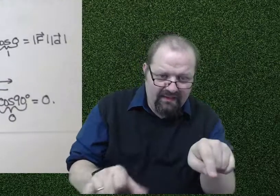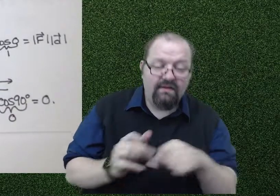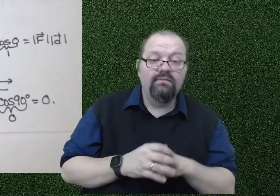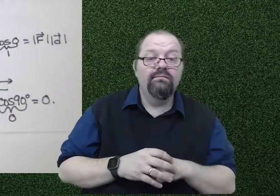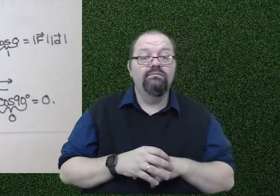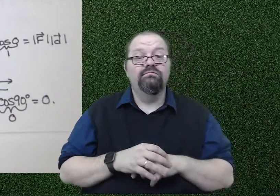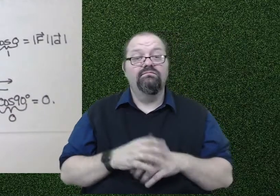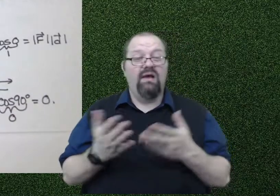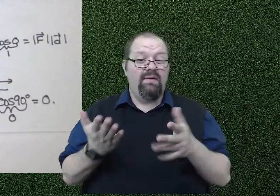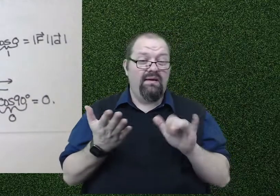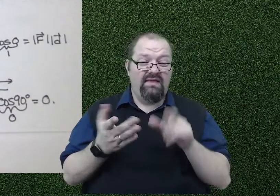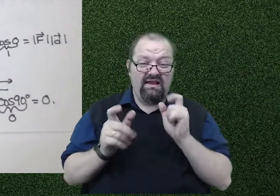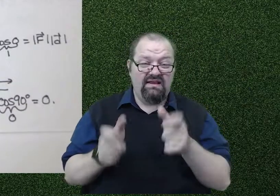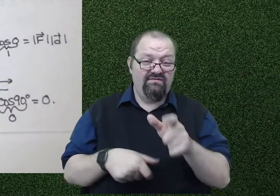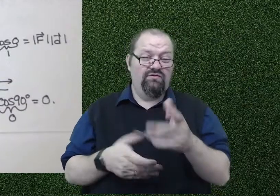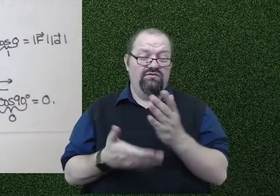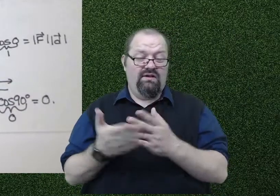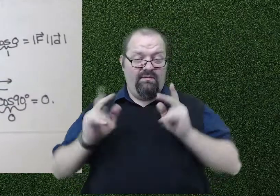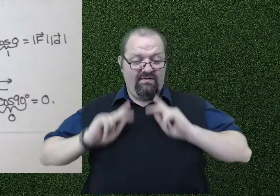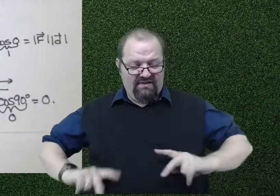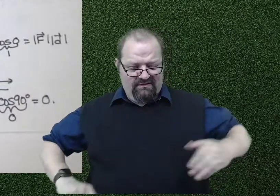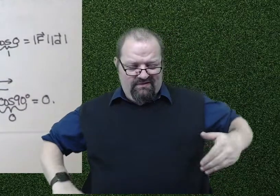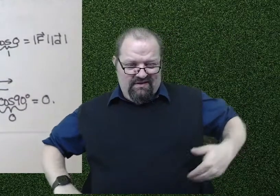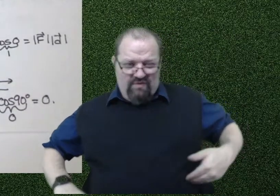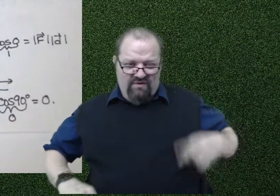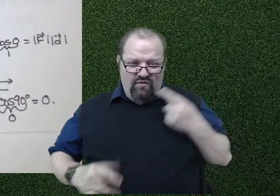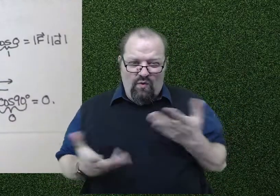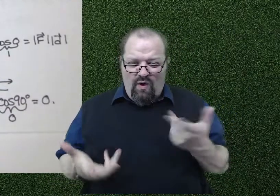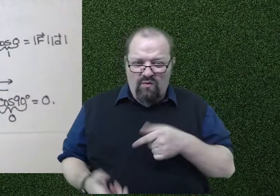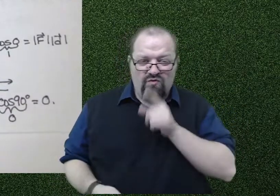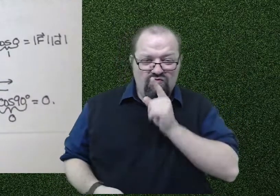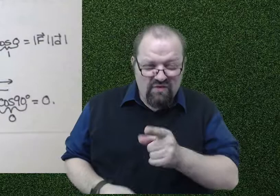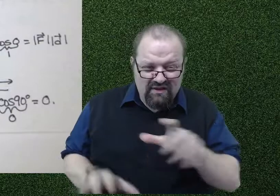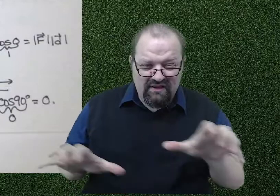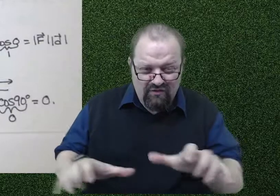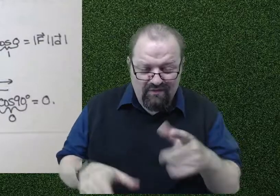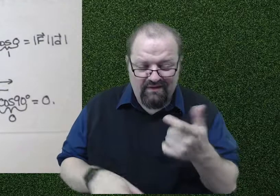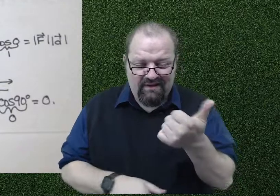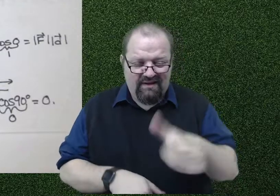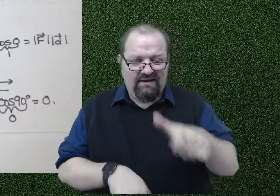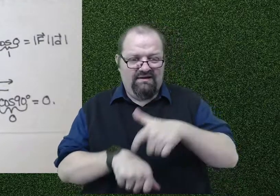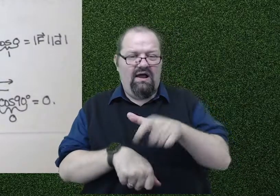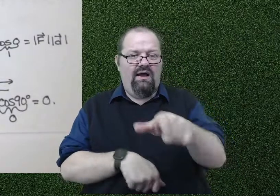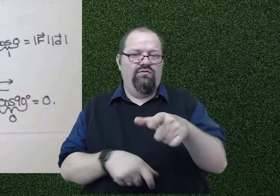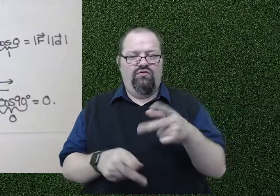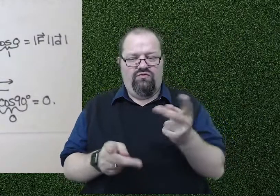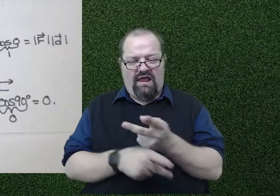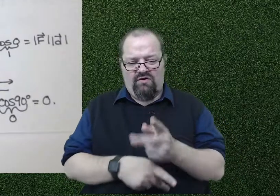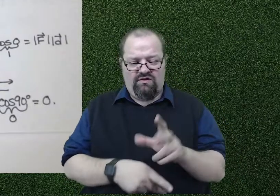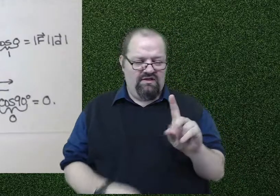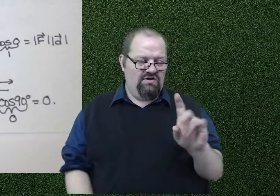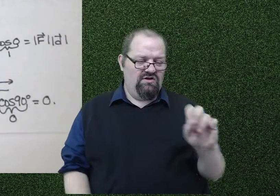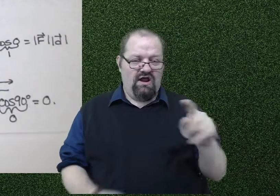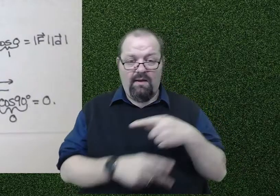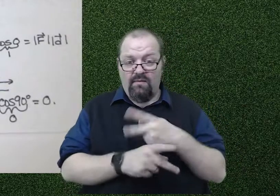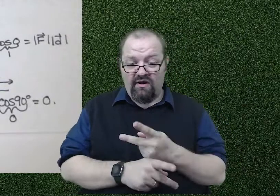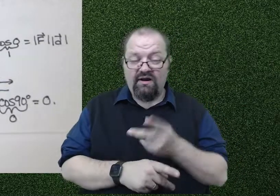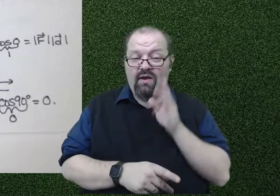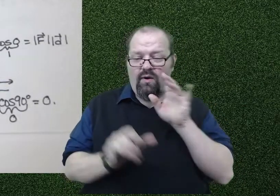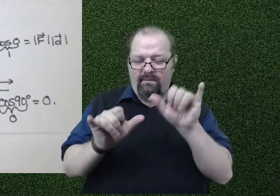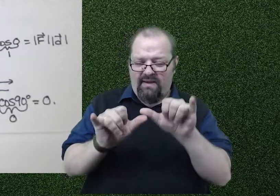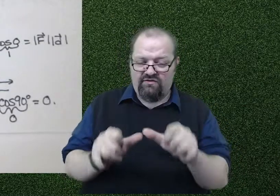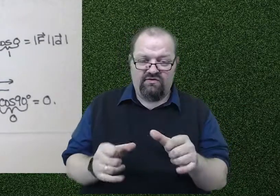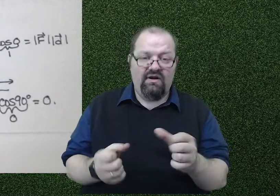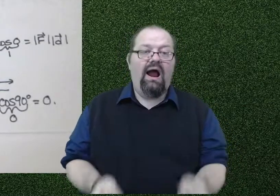might give you some physical intuition for what it is we're actually doing every time we calculate a dot product. It's some measure of how much these